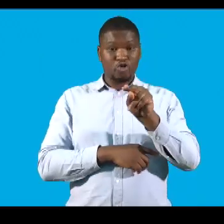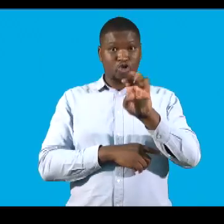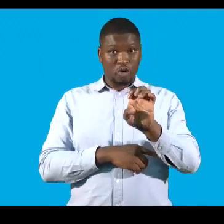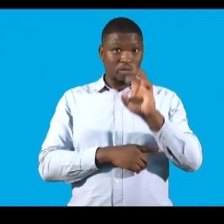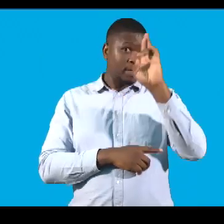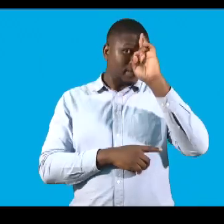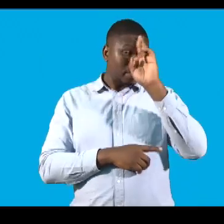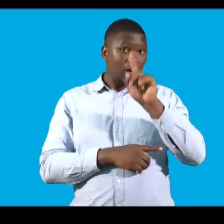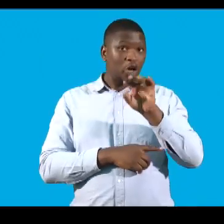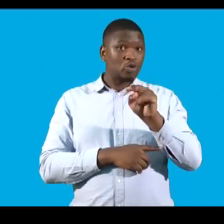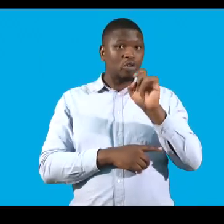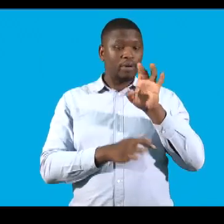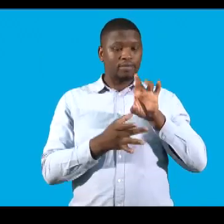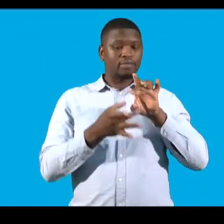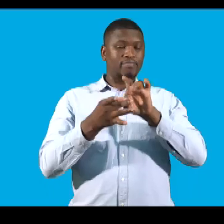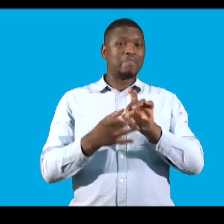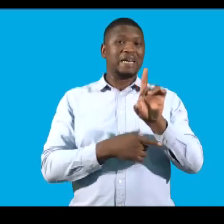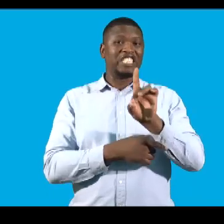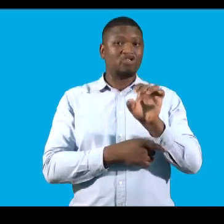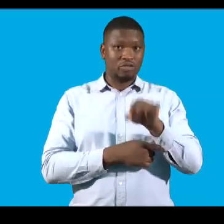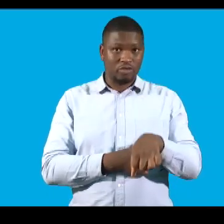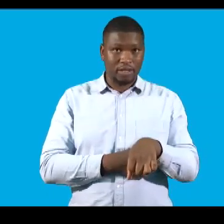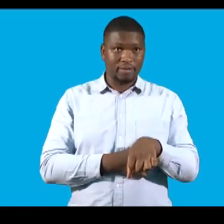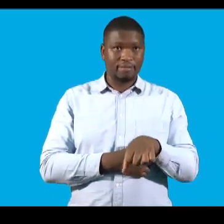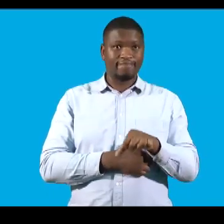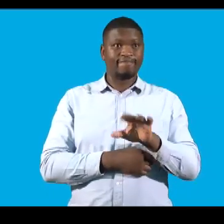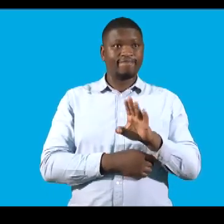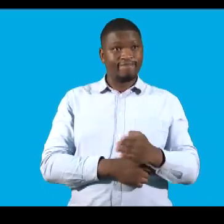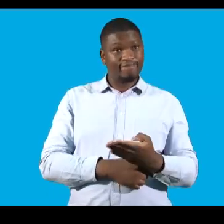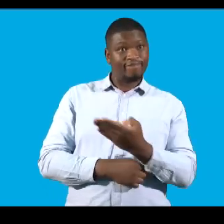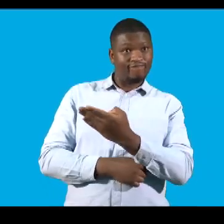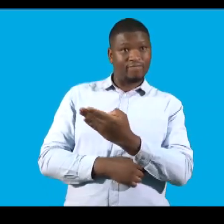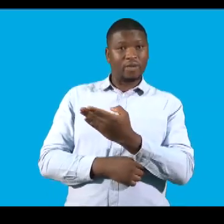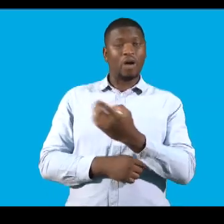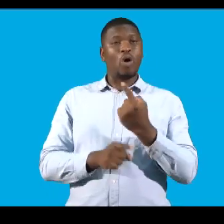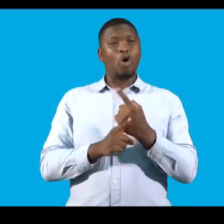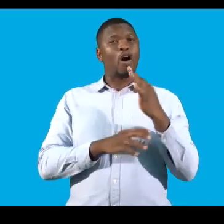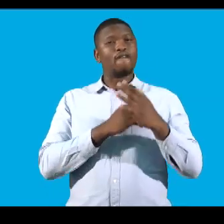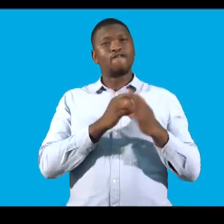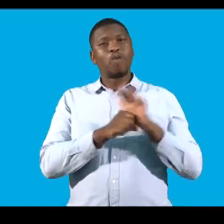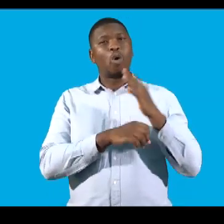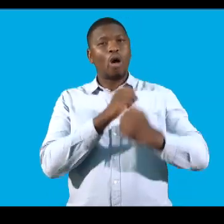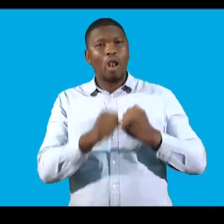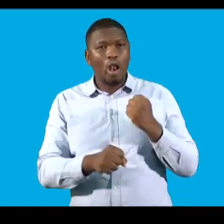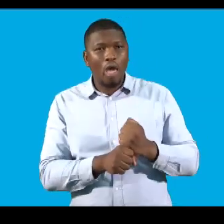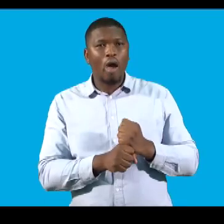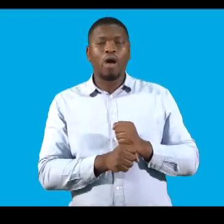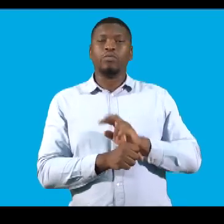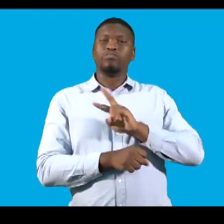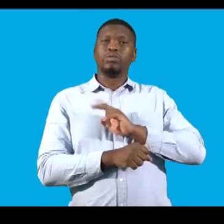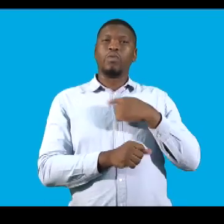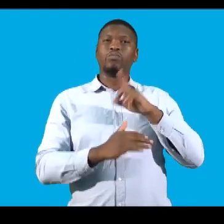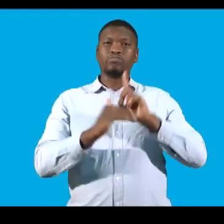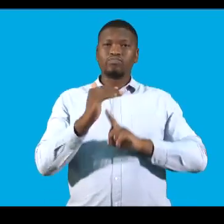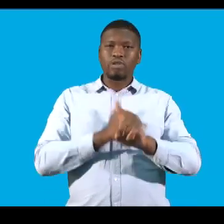at tone, you need to also refer to diction. Thou liest in Abraham's bosom all year, and worshipst at the